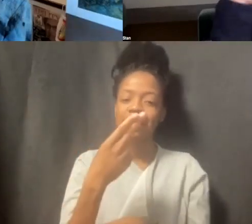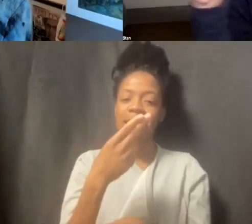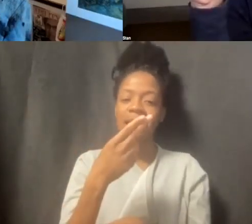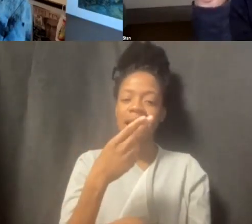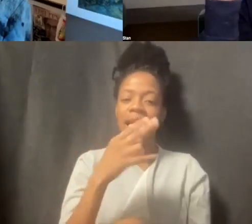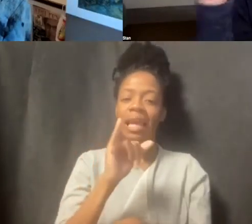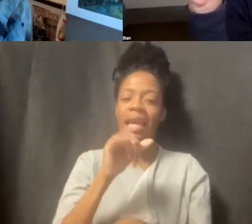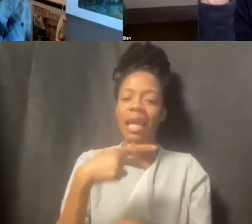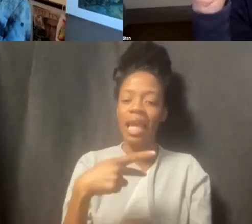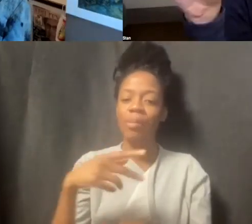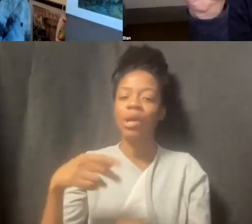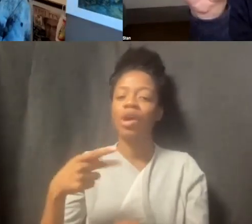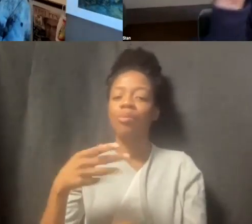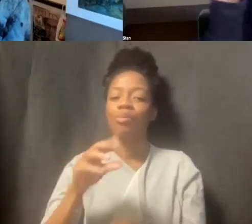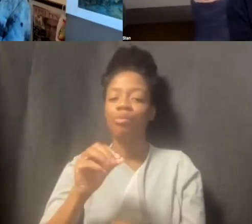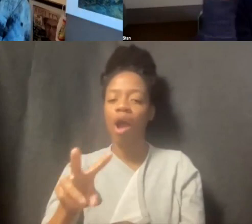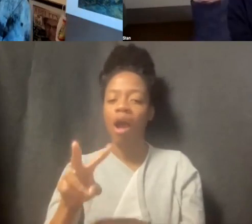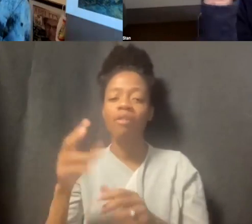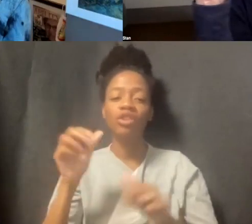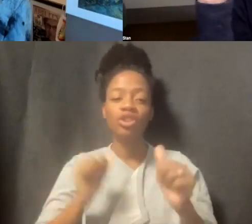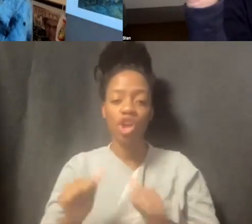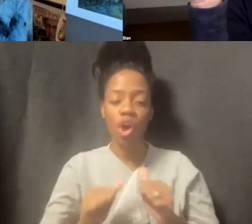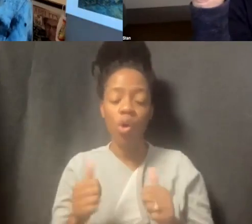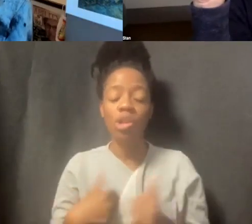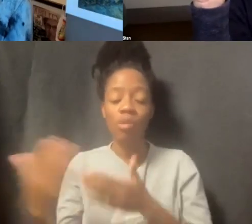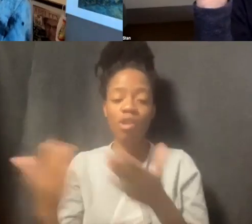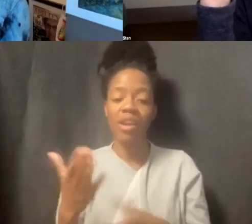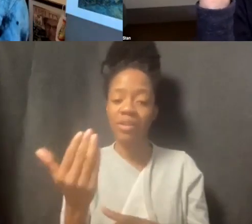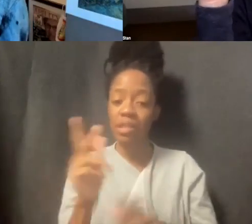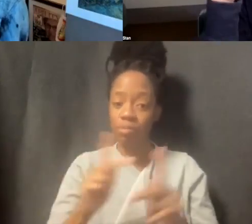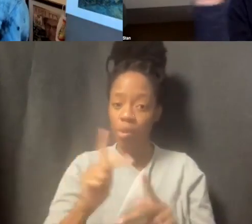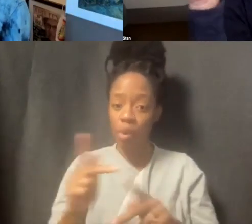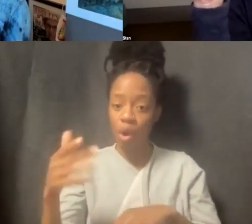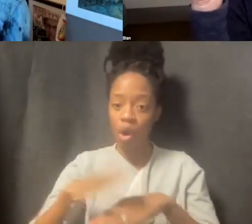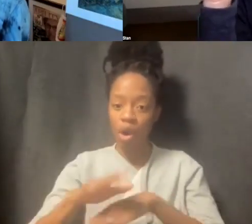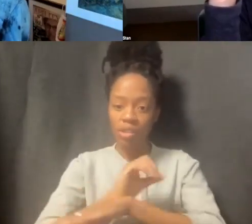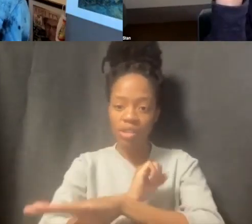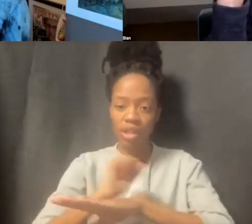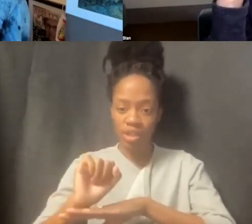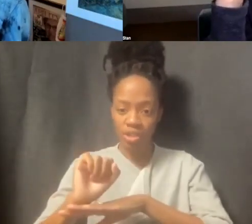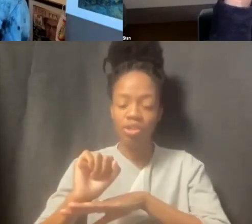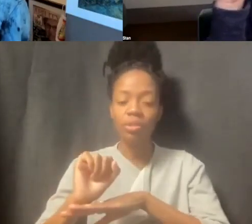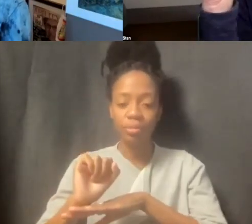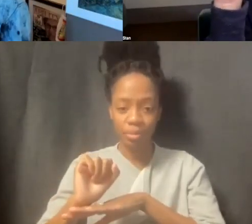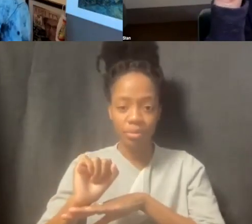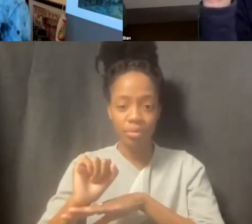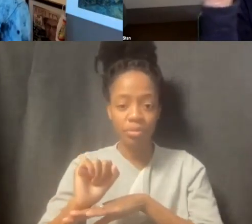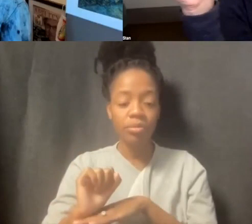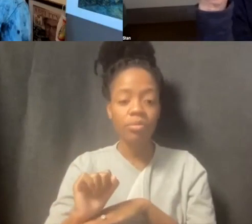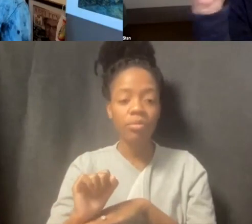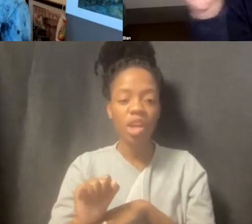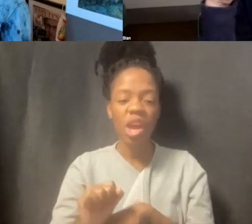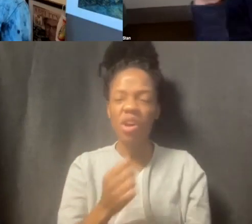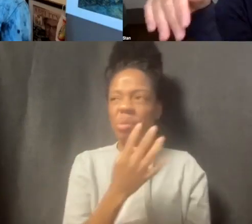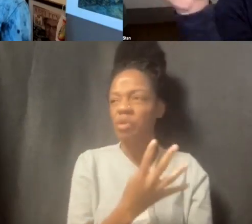they bring up 20 people on stage, hypnotize them. There's a hypnotist. Hypnotizes them, and then four or five